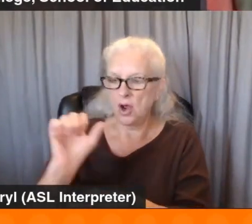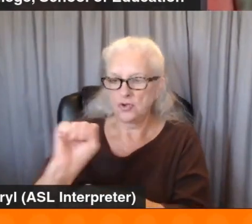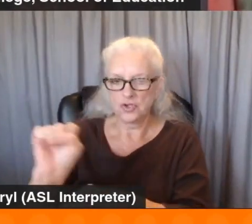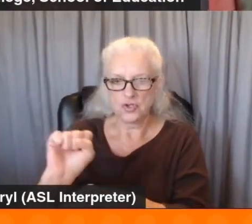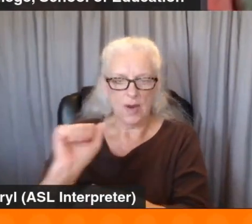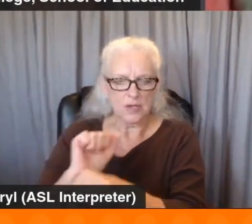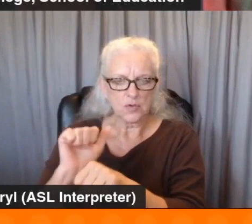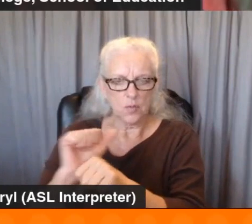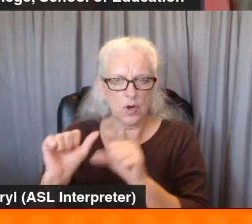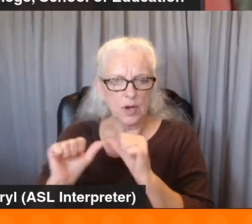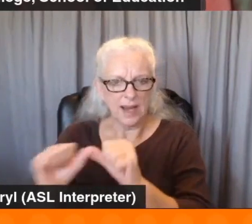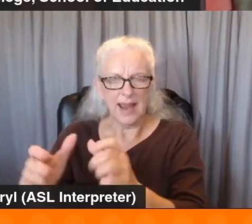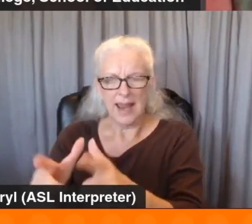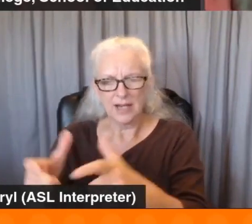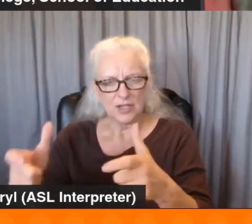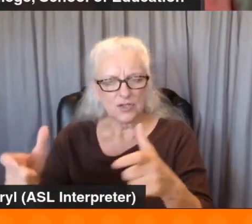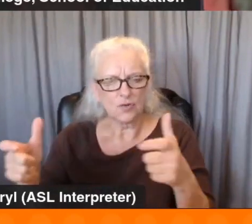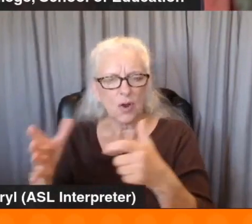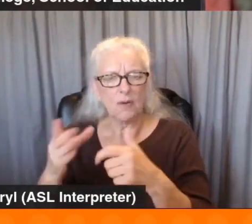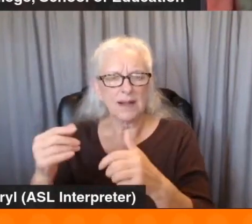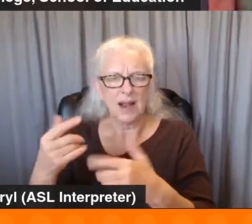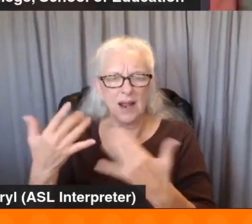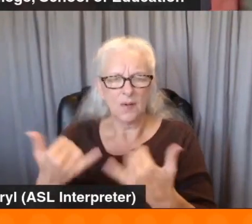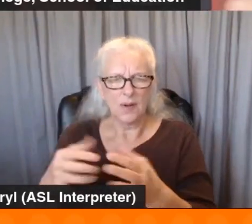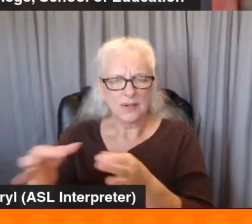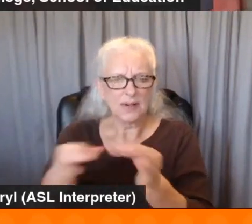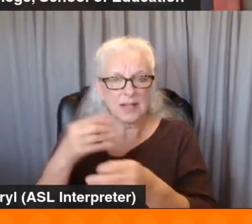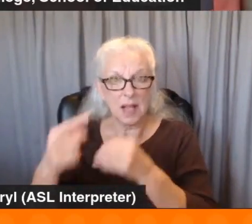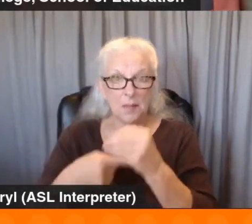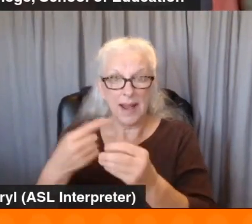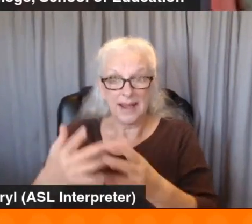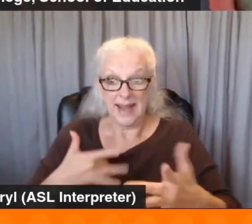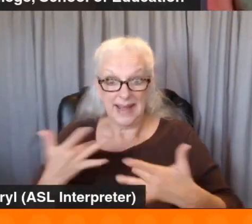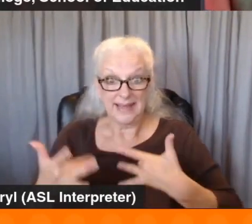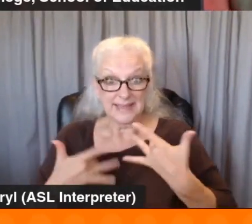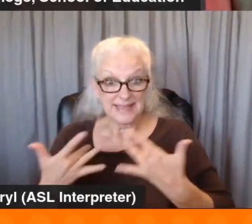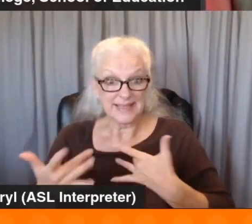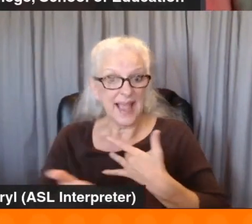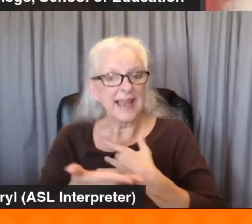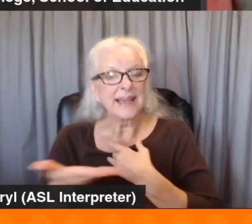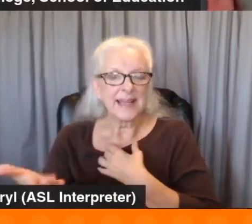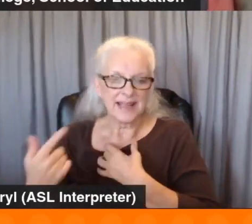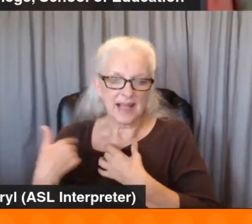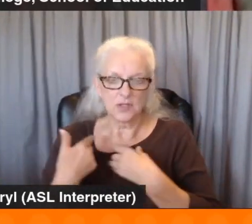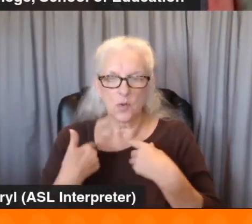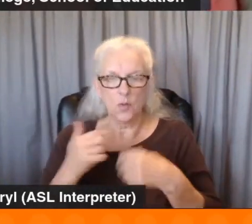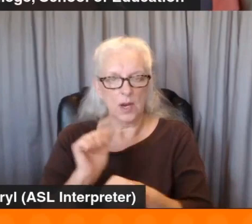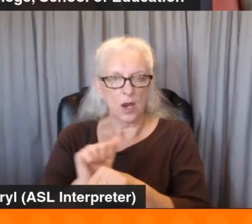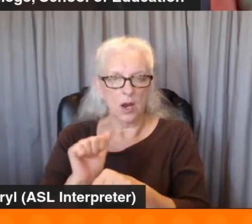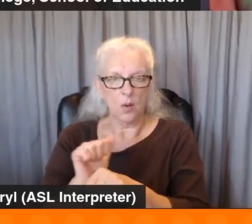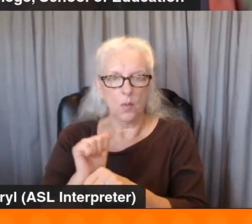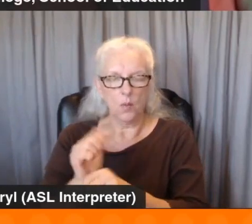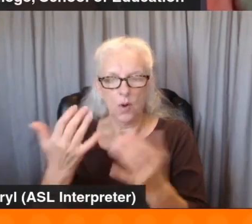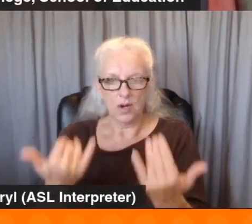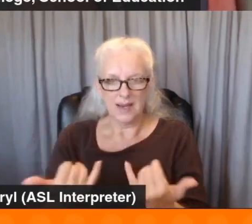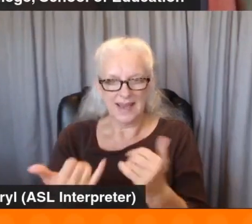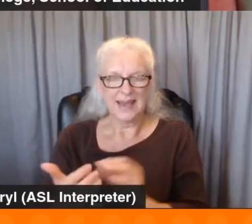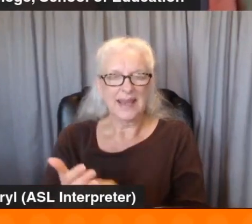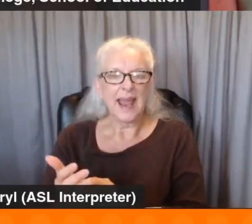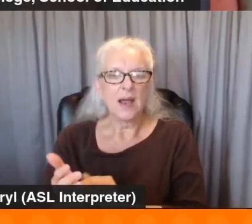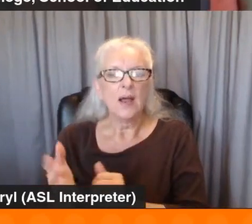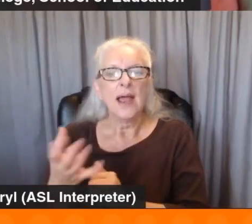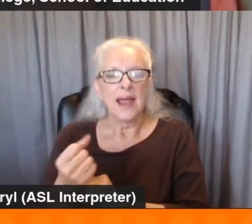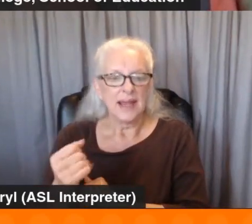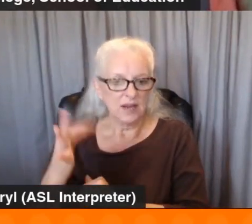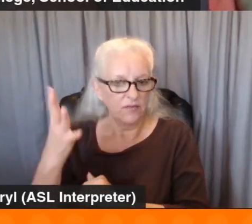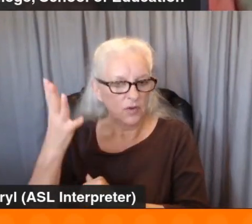is growing. And I want to tell you a little bit about all the exciting things we are working right now with ScratchJr. Of course, if you want to hear more